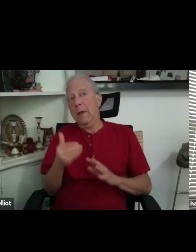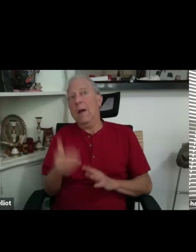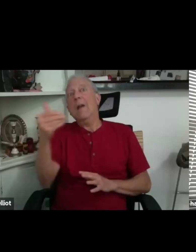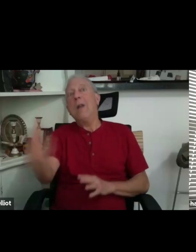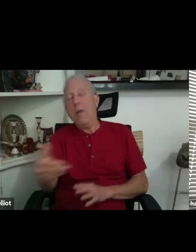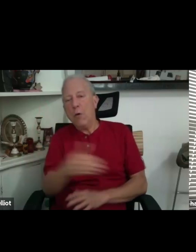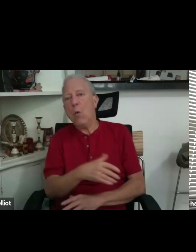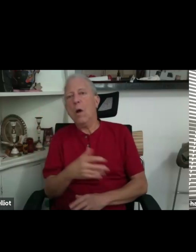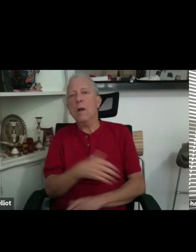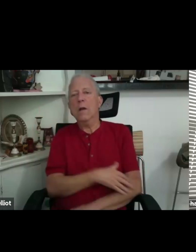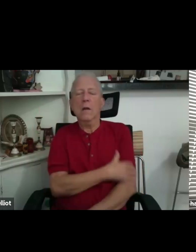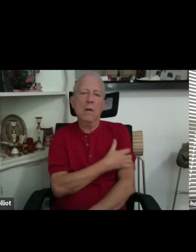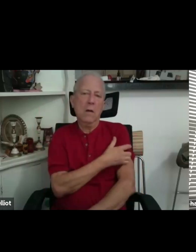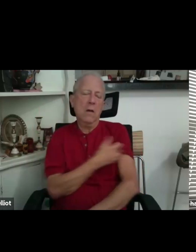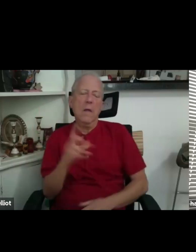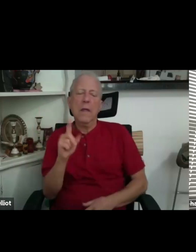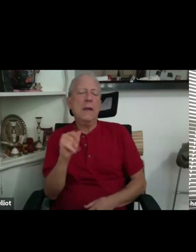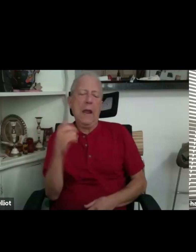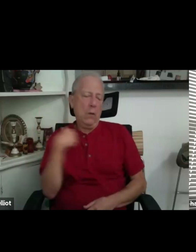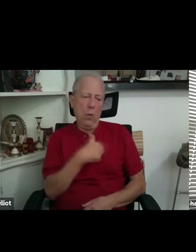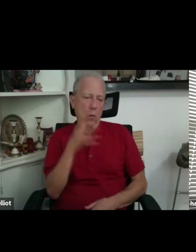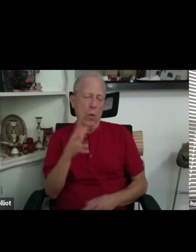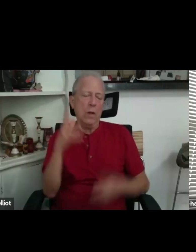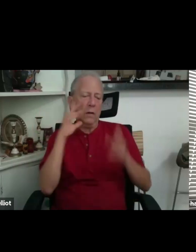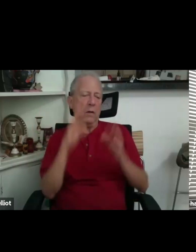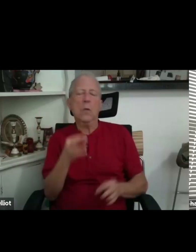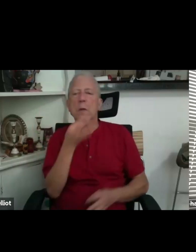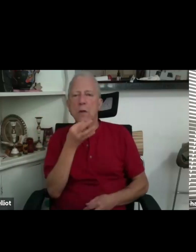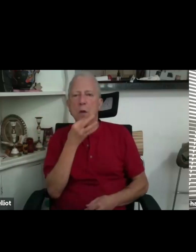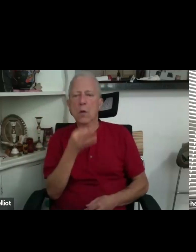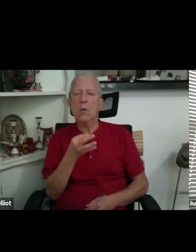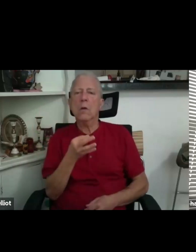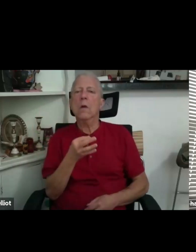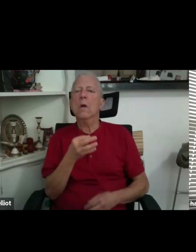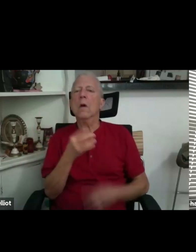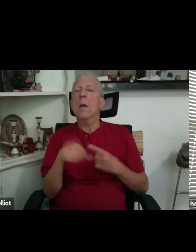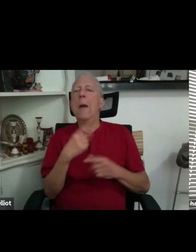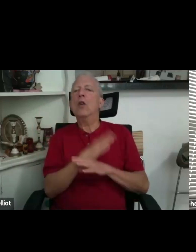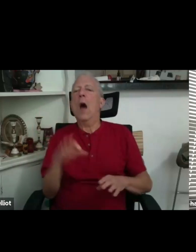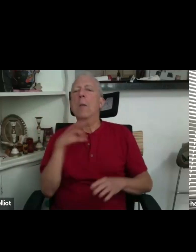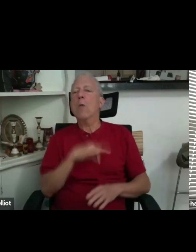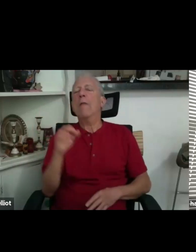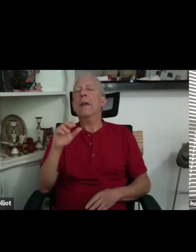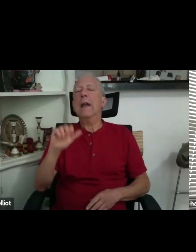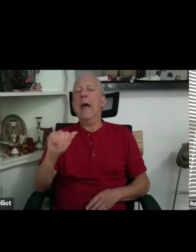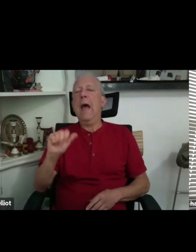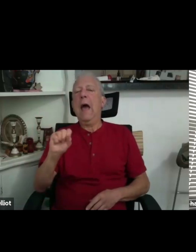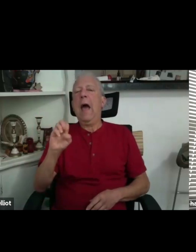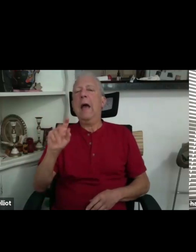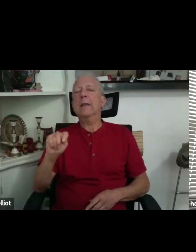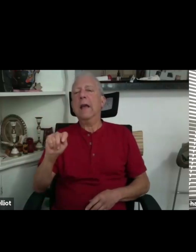The date will be determined soon, and some of it will include about nonprofit asset protection methods,